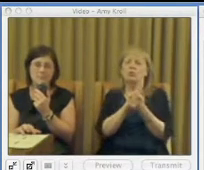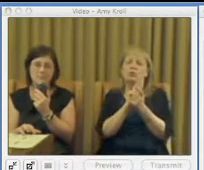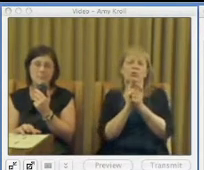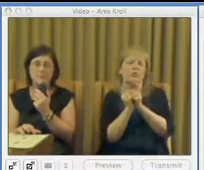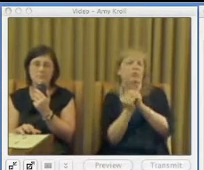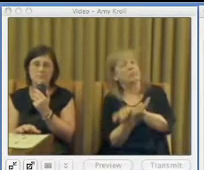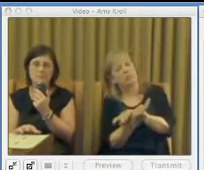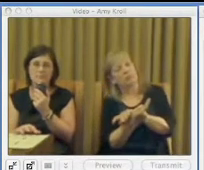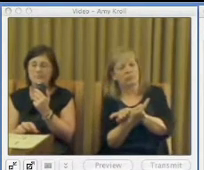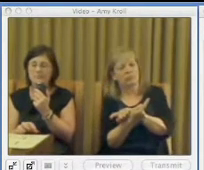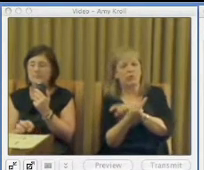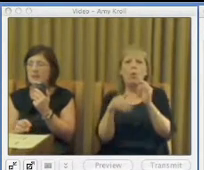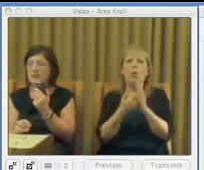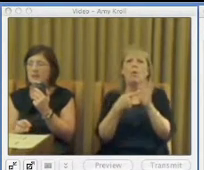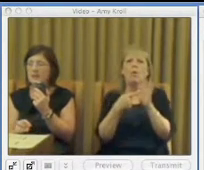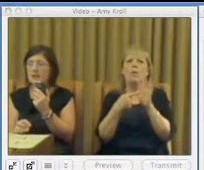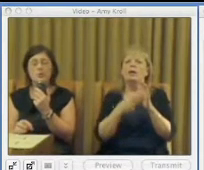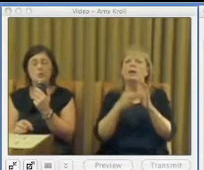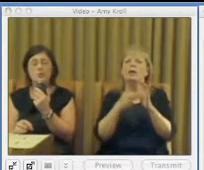of community interpreting